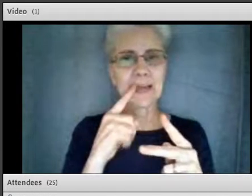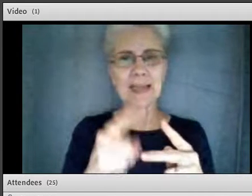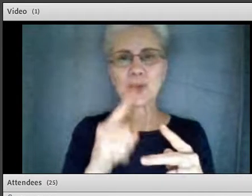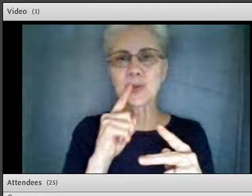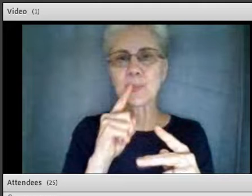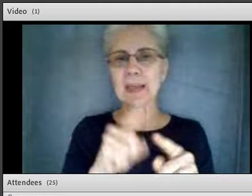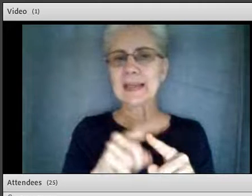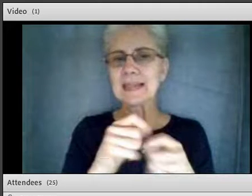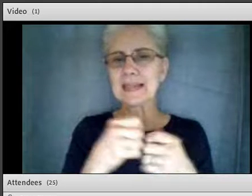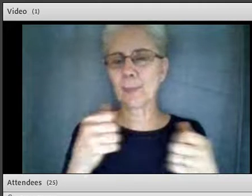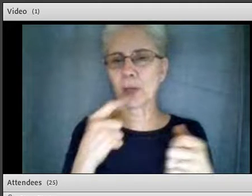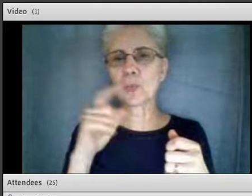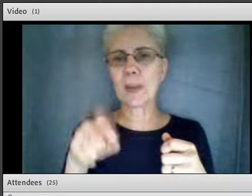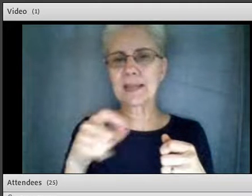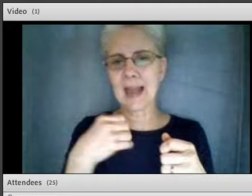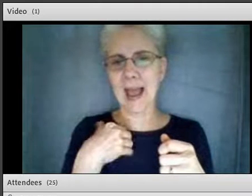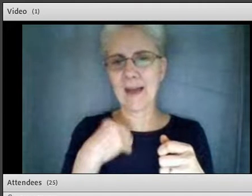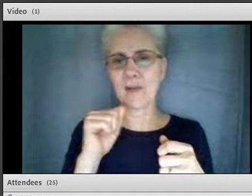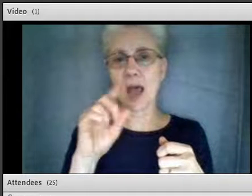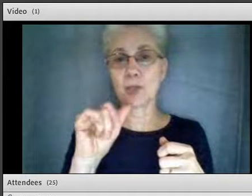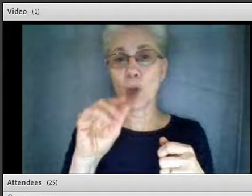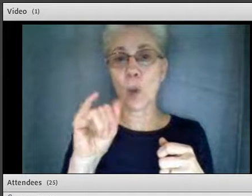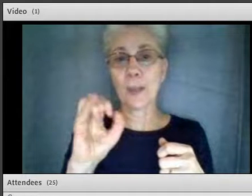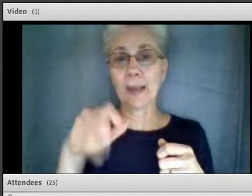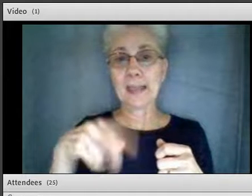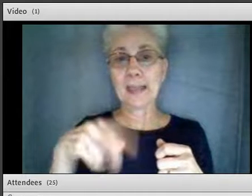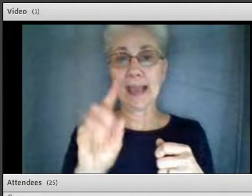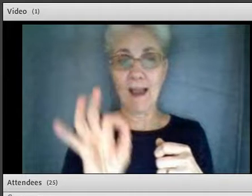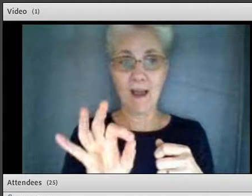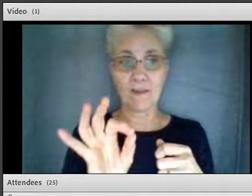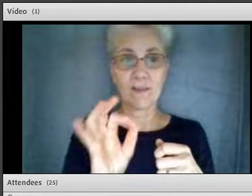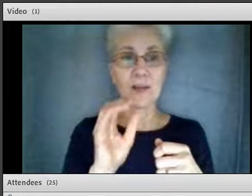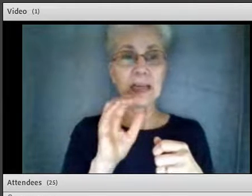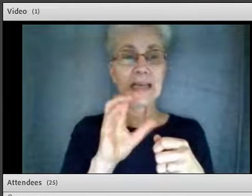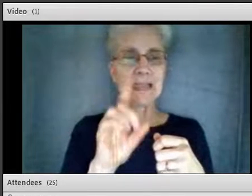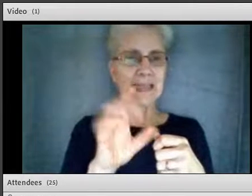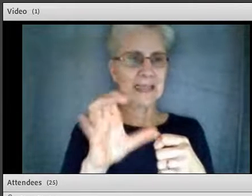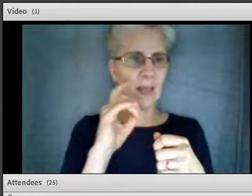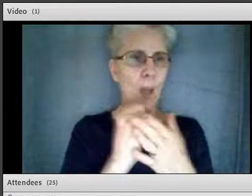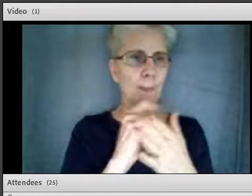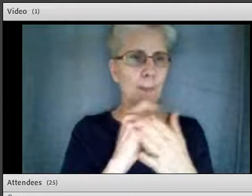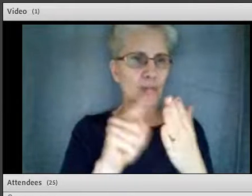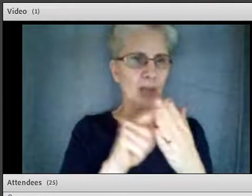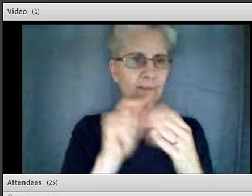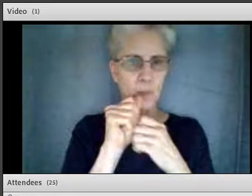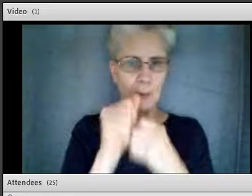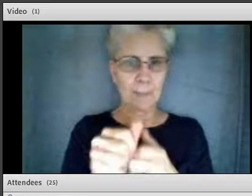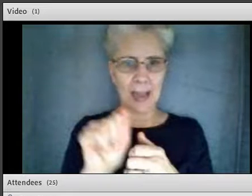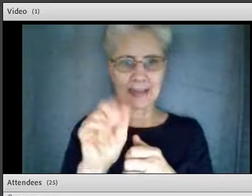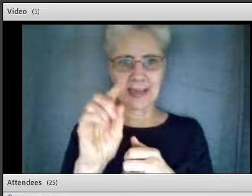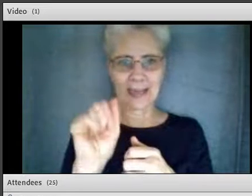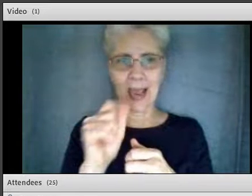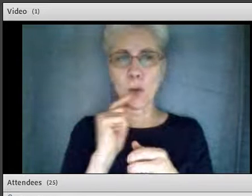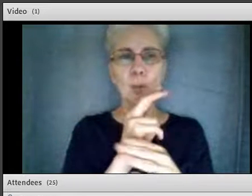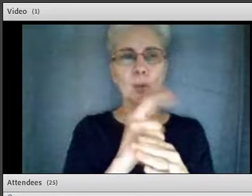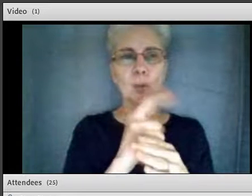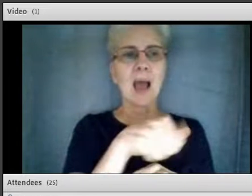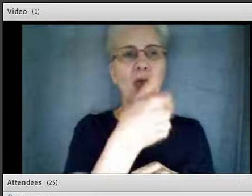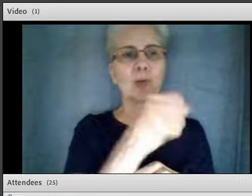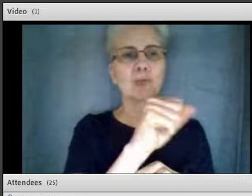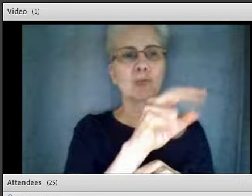Adobe PDF DC, which will help you check for compliance, or use an outside source, because that is,